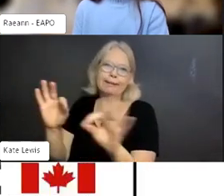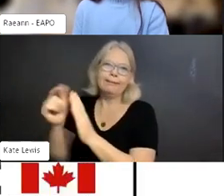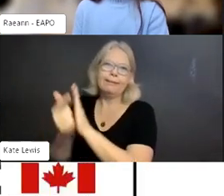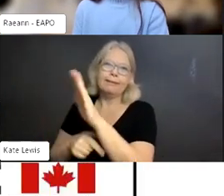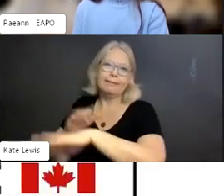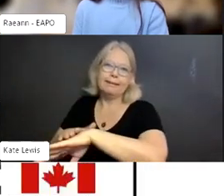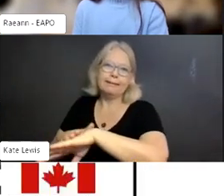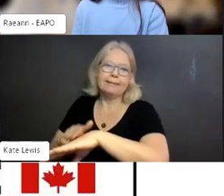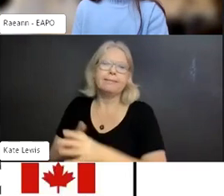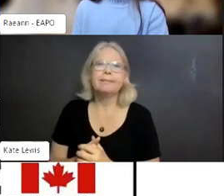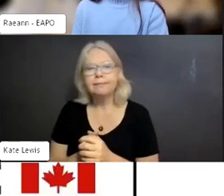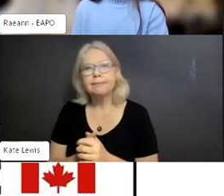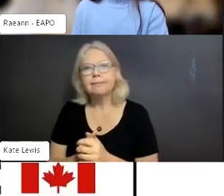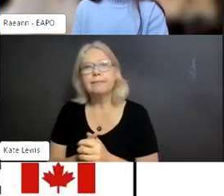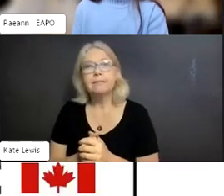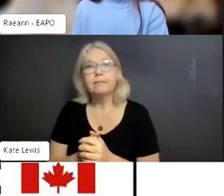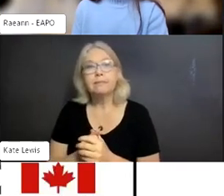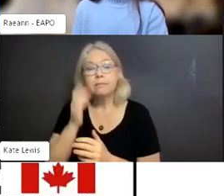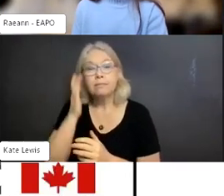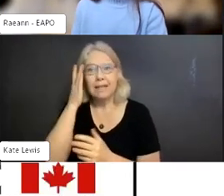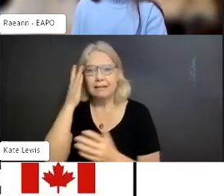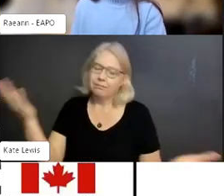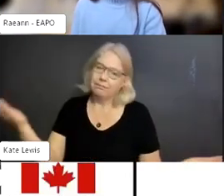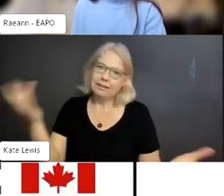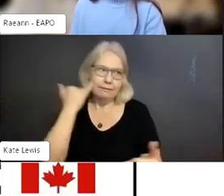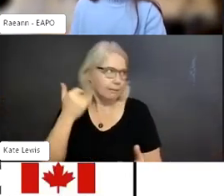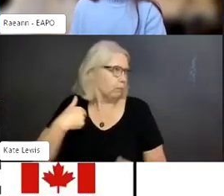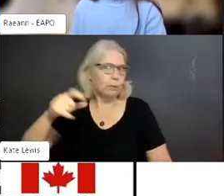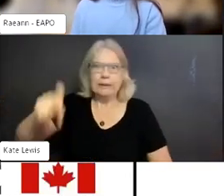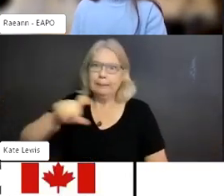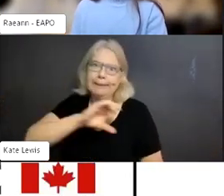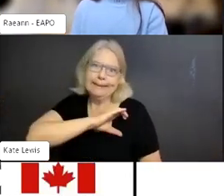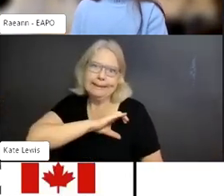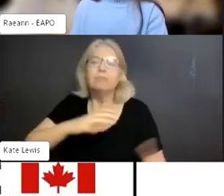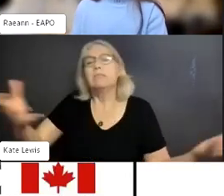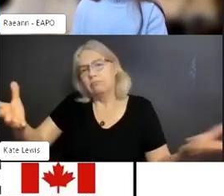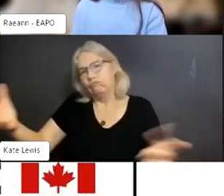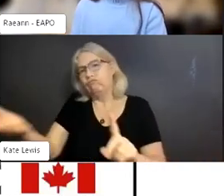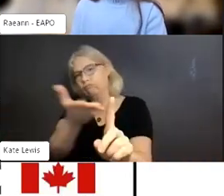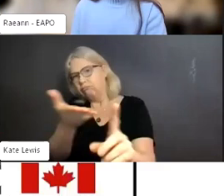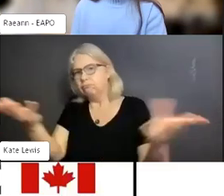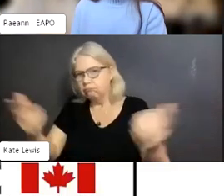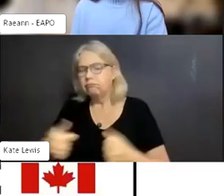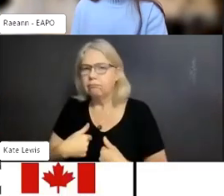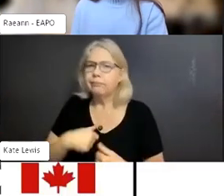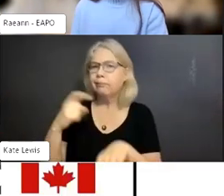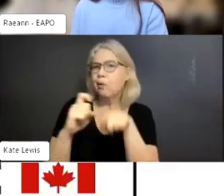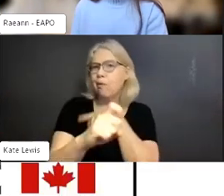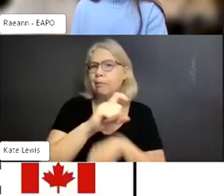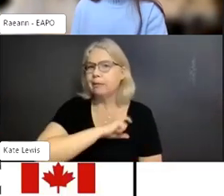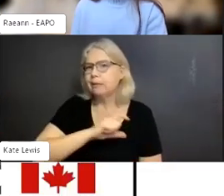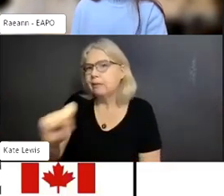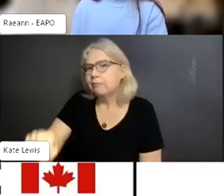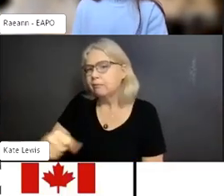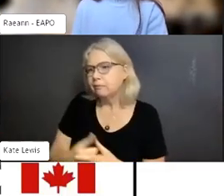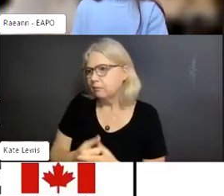And if a situation is urgent and someone needs policing, we do encourage people to call the police if it's